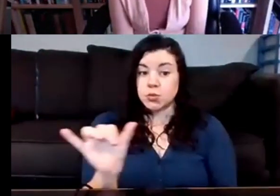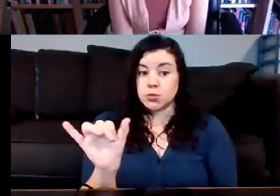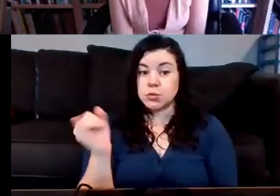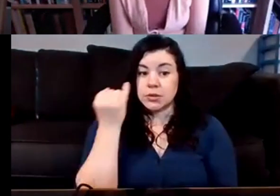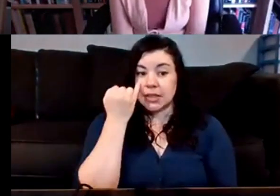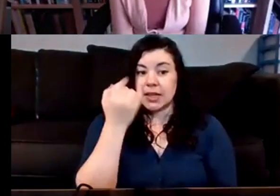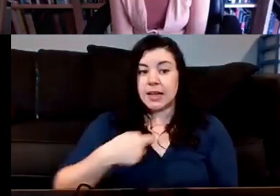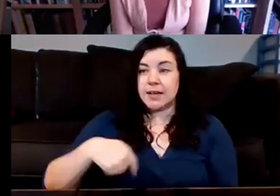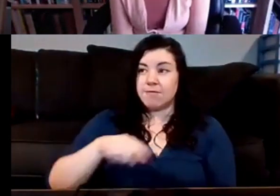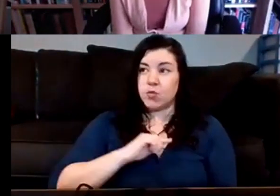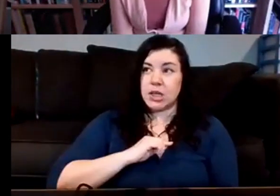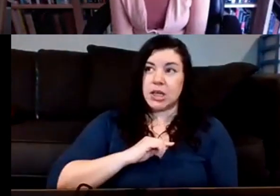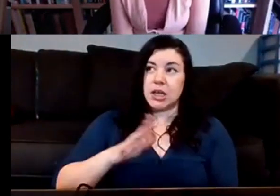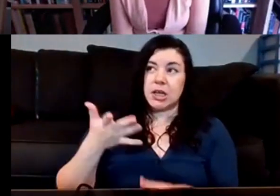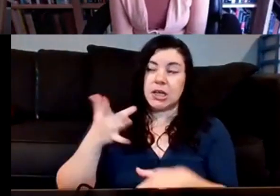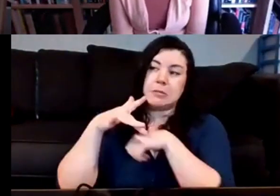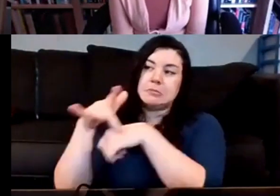that way, creatively, what